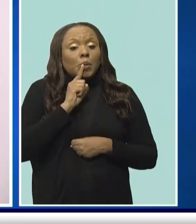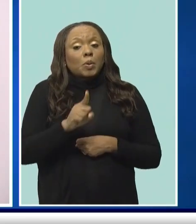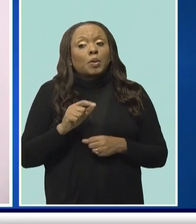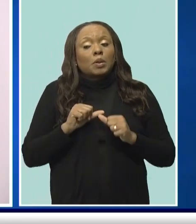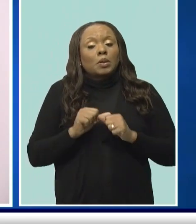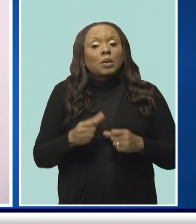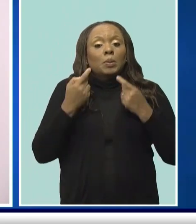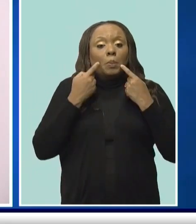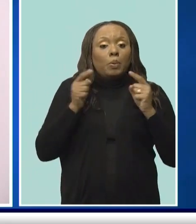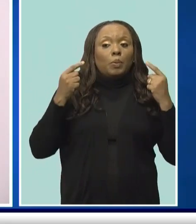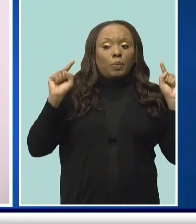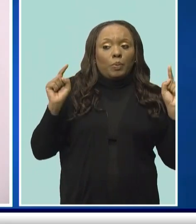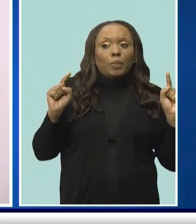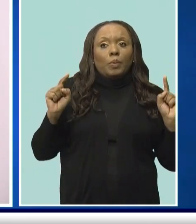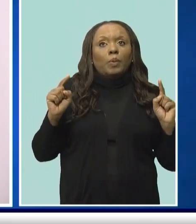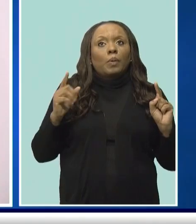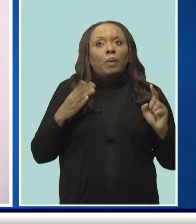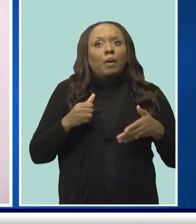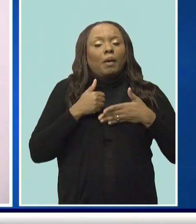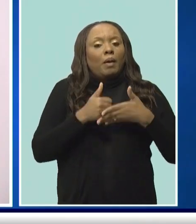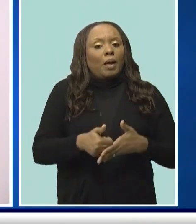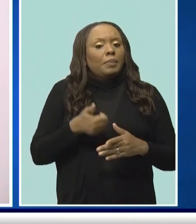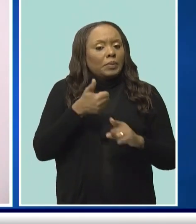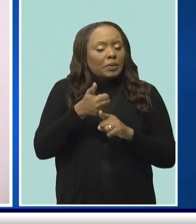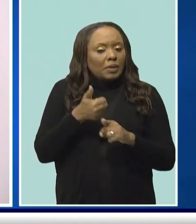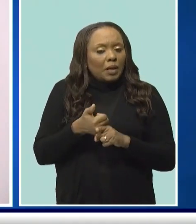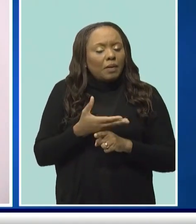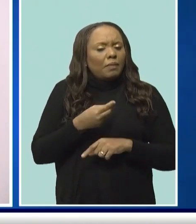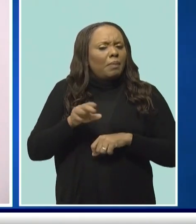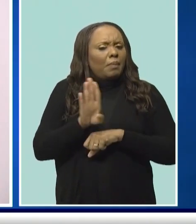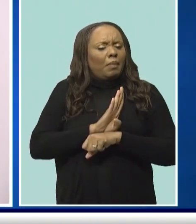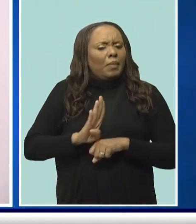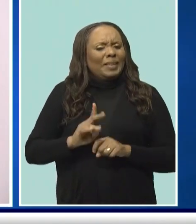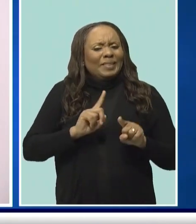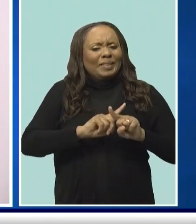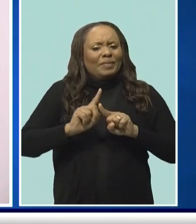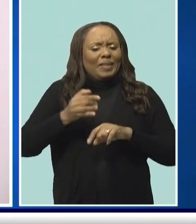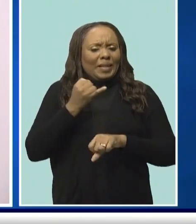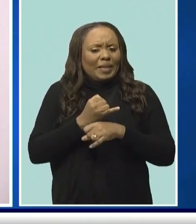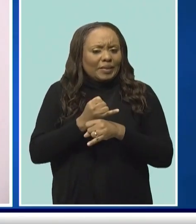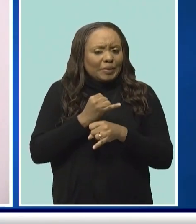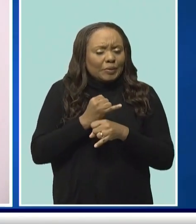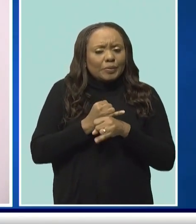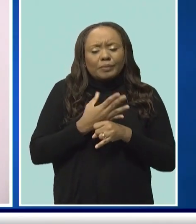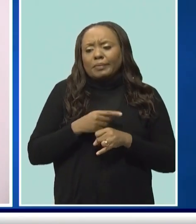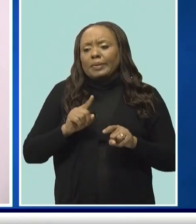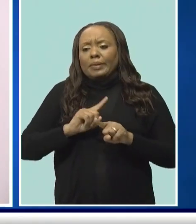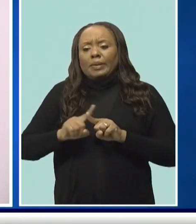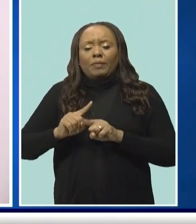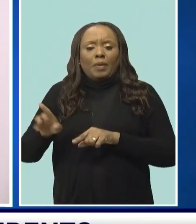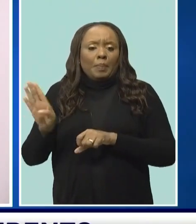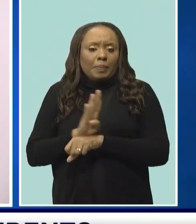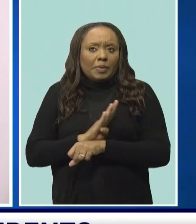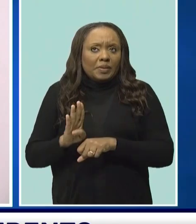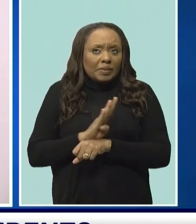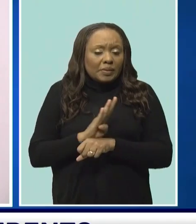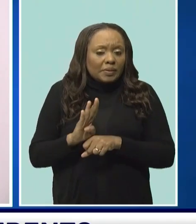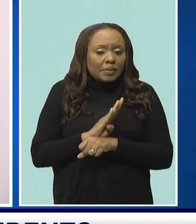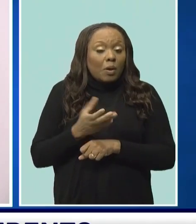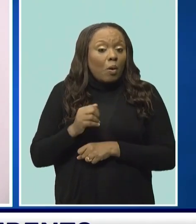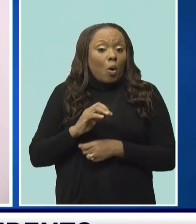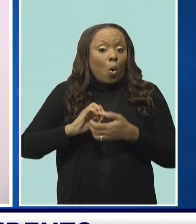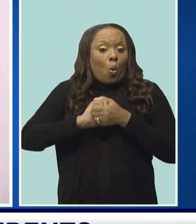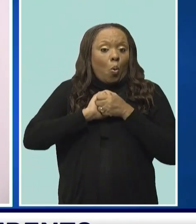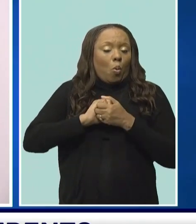and to deliver to yourselves and to this country and the various institutions and businesses you may go into to work or to yourselves own the